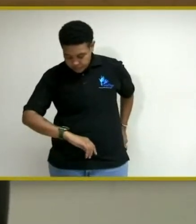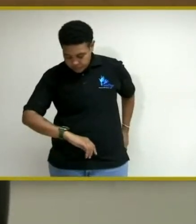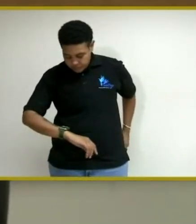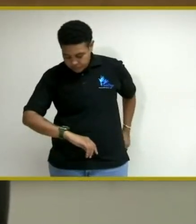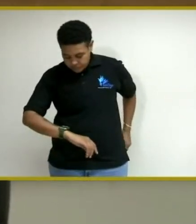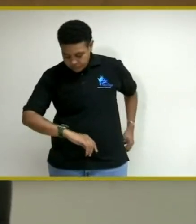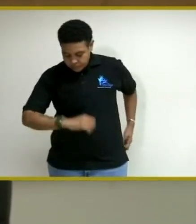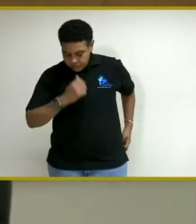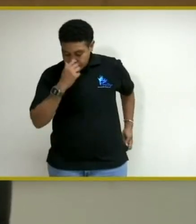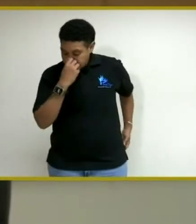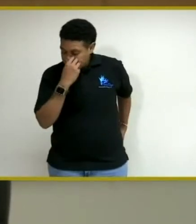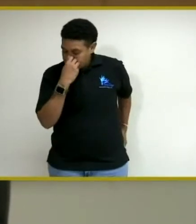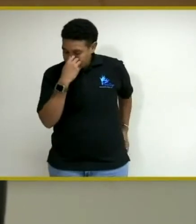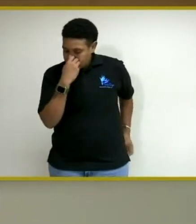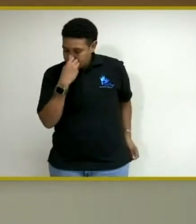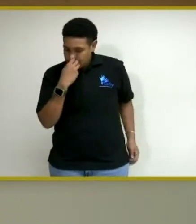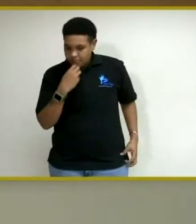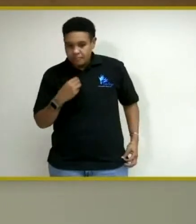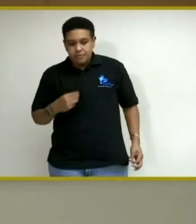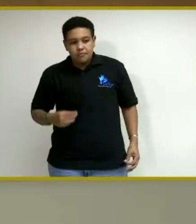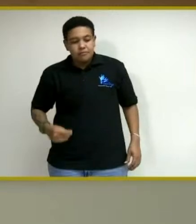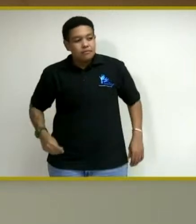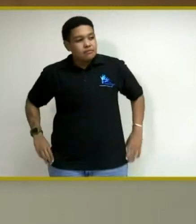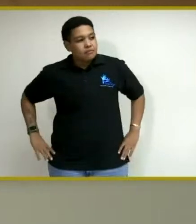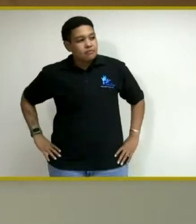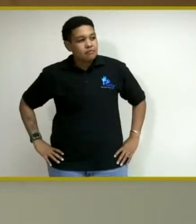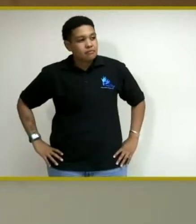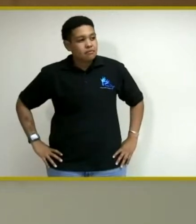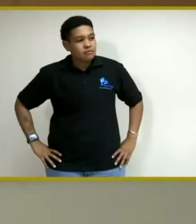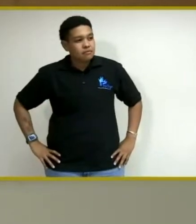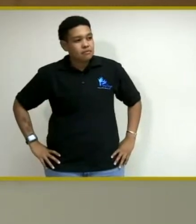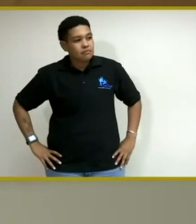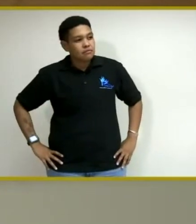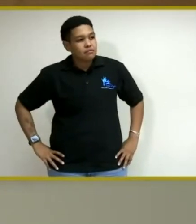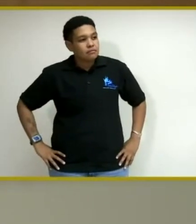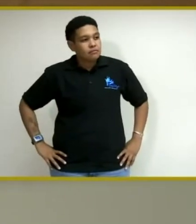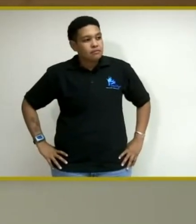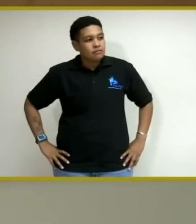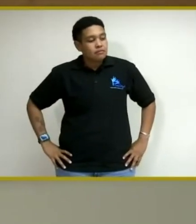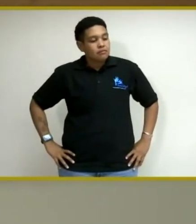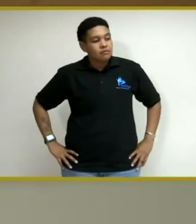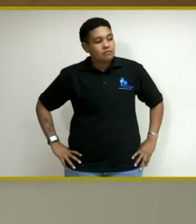Okay, we actually show a slide.